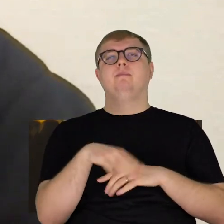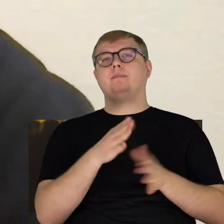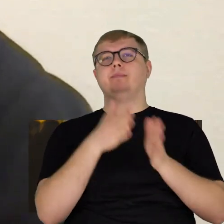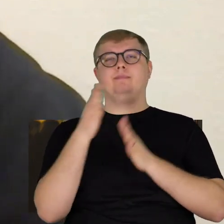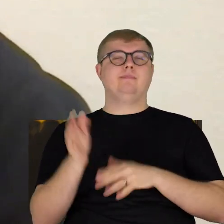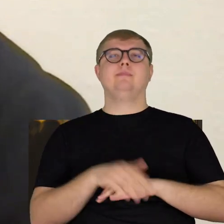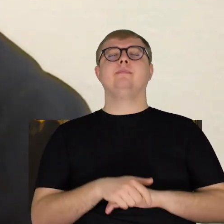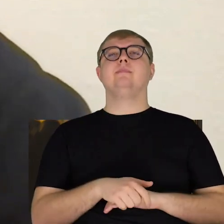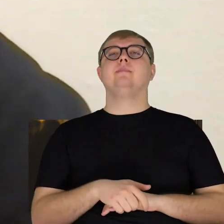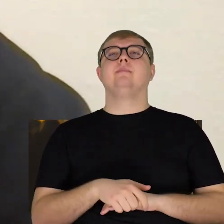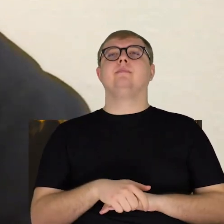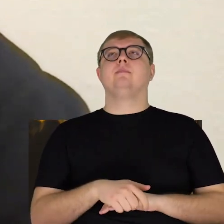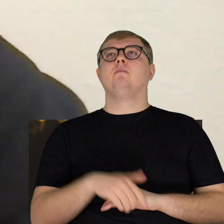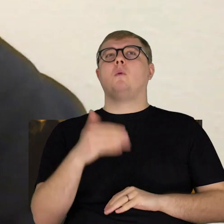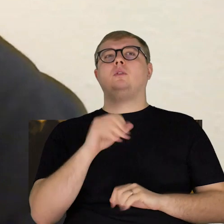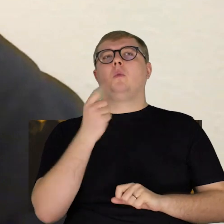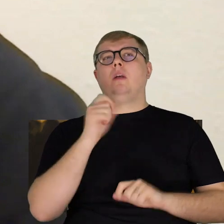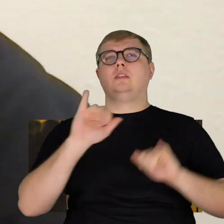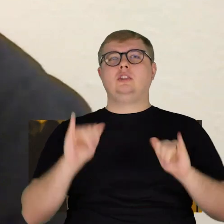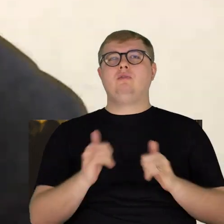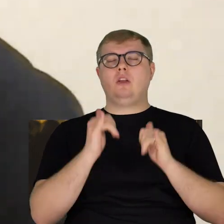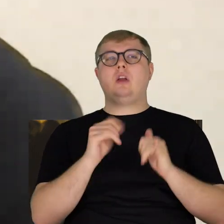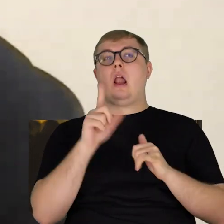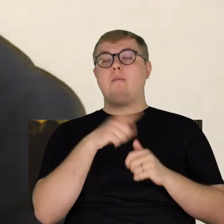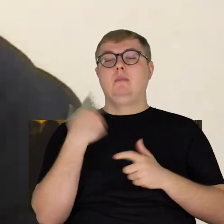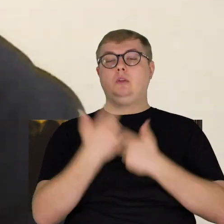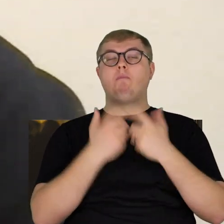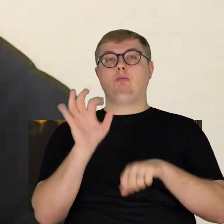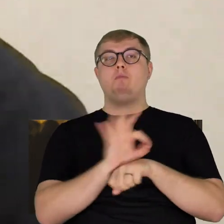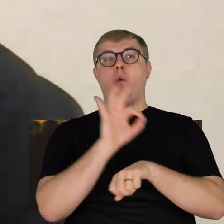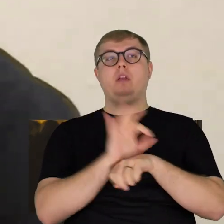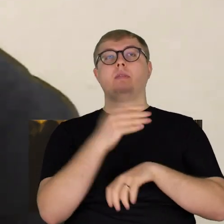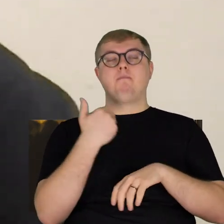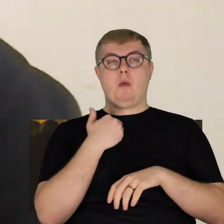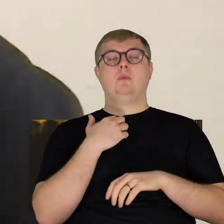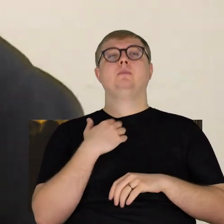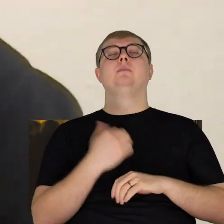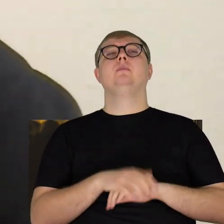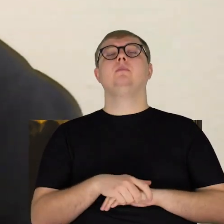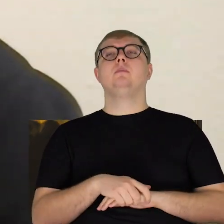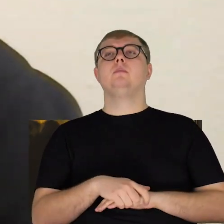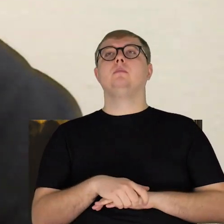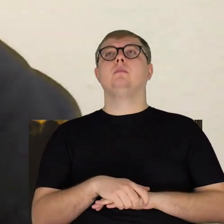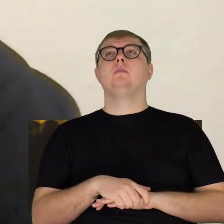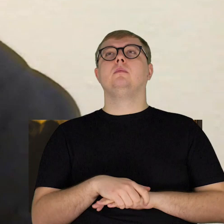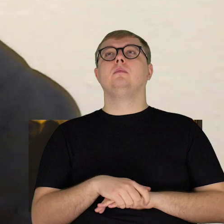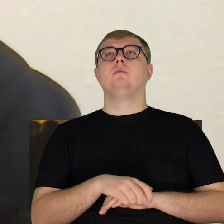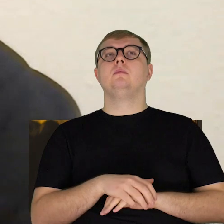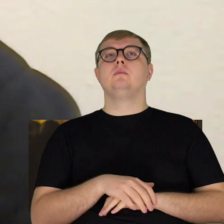It's too fresh somehow. But we did a project where we with an